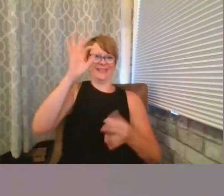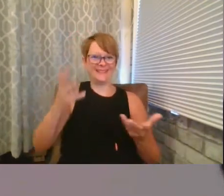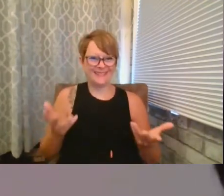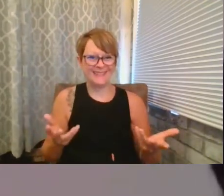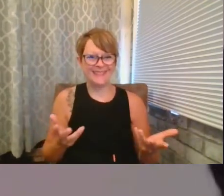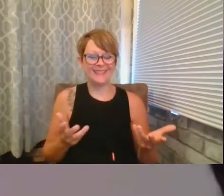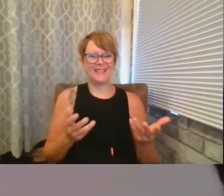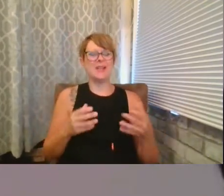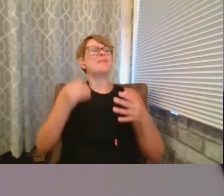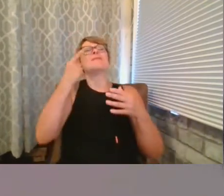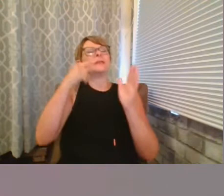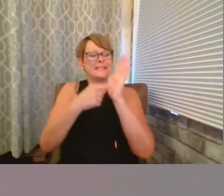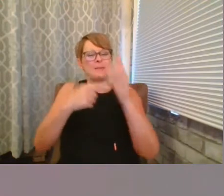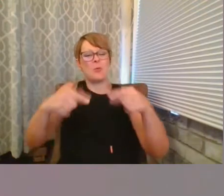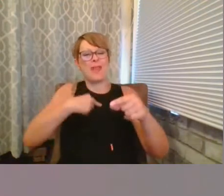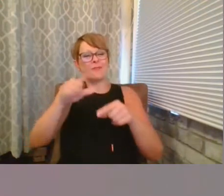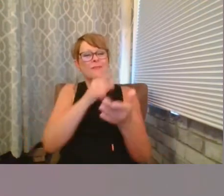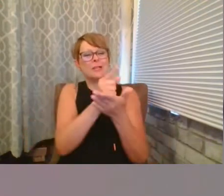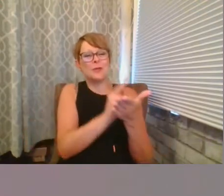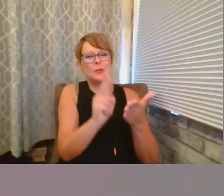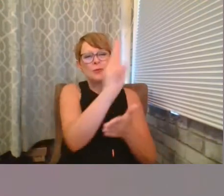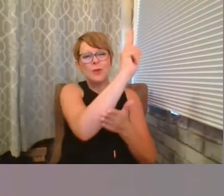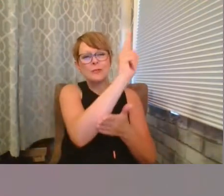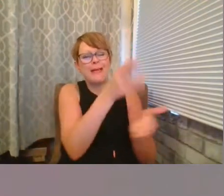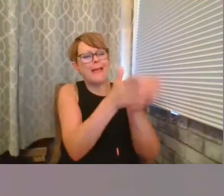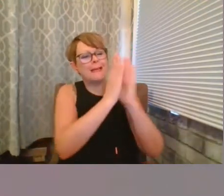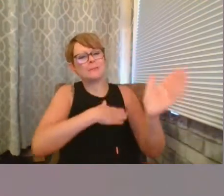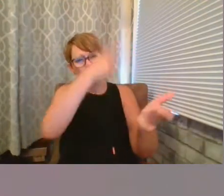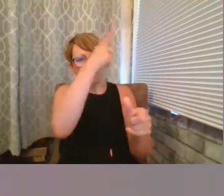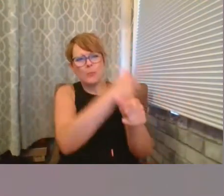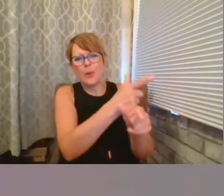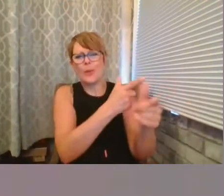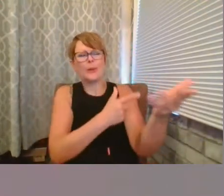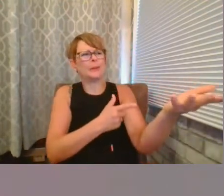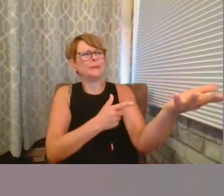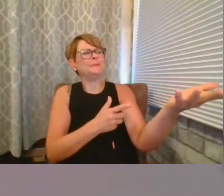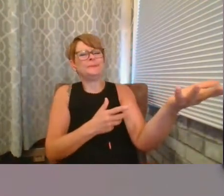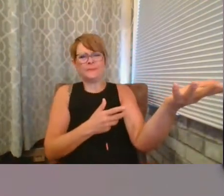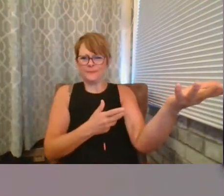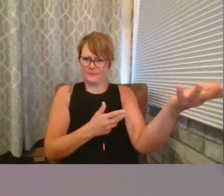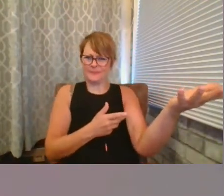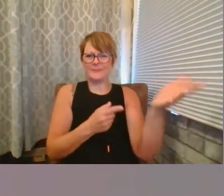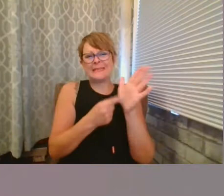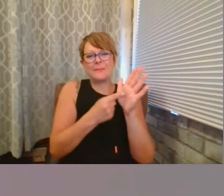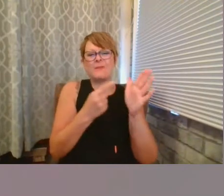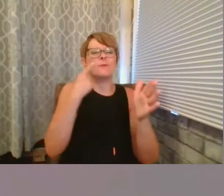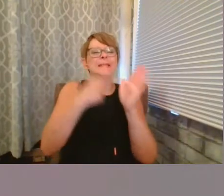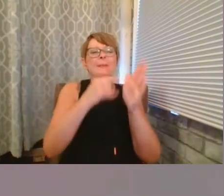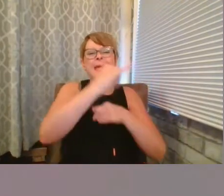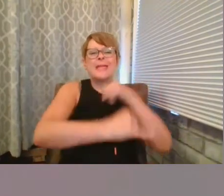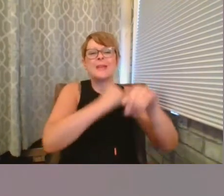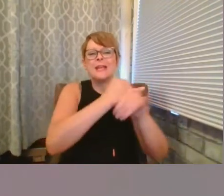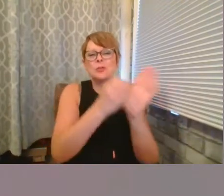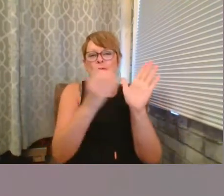When I graduated from the university, I used to ask him, or getting people often sometime, as an international student, often you get a bit